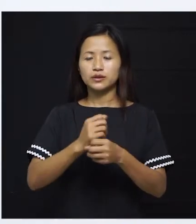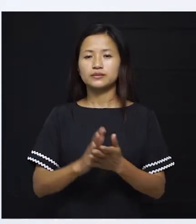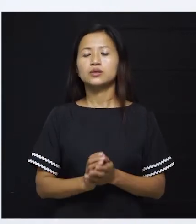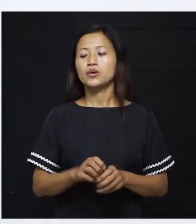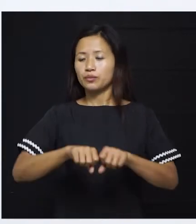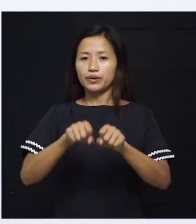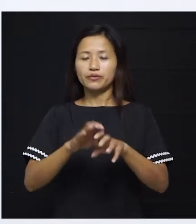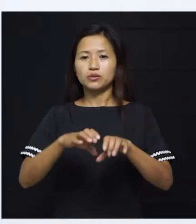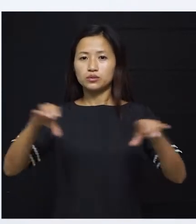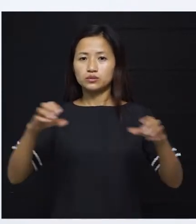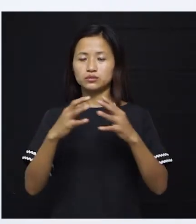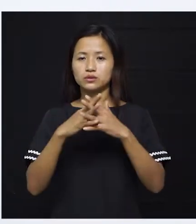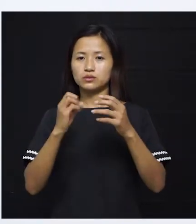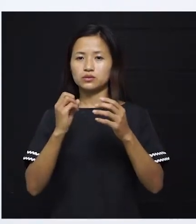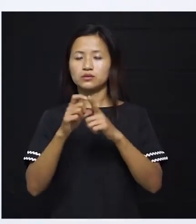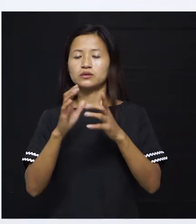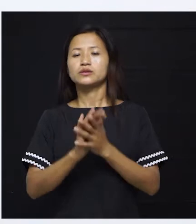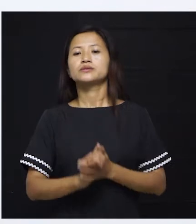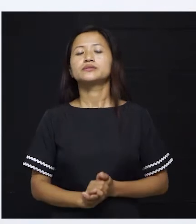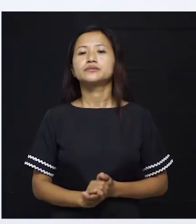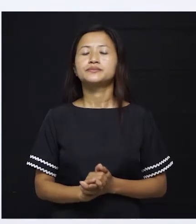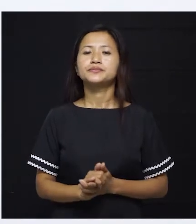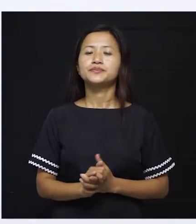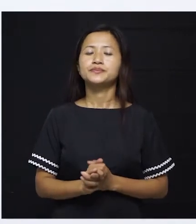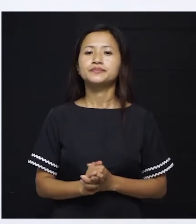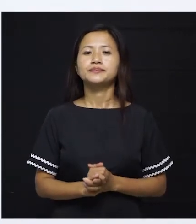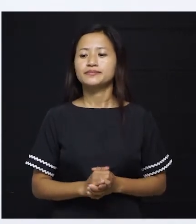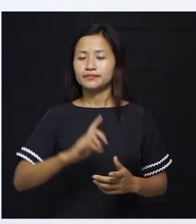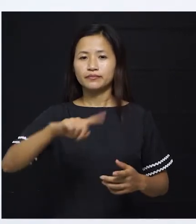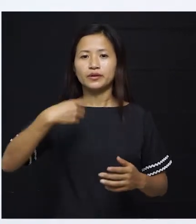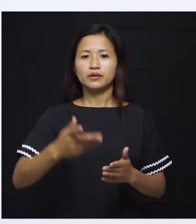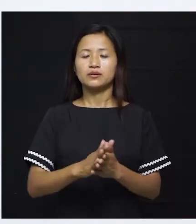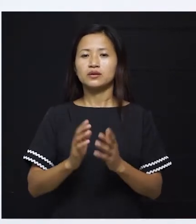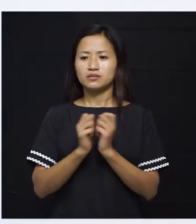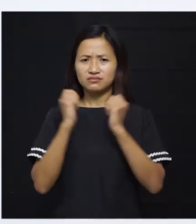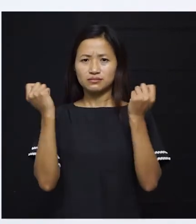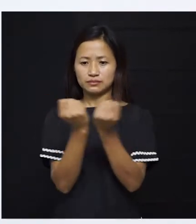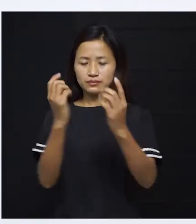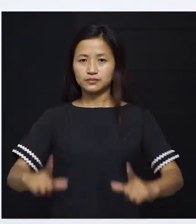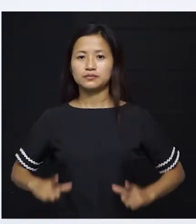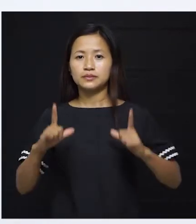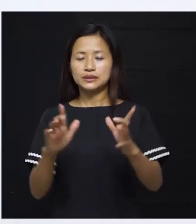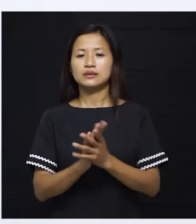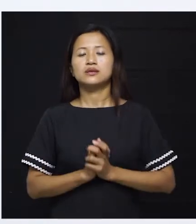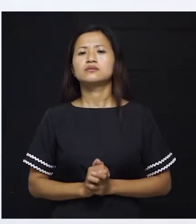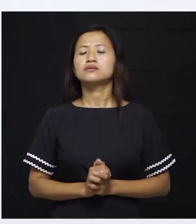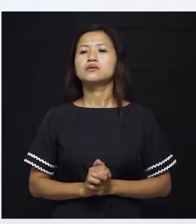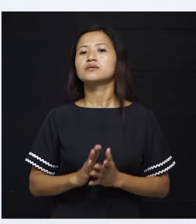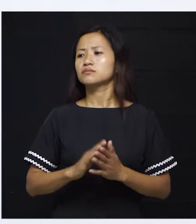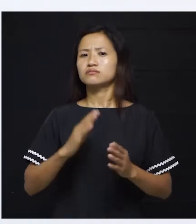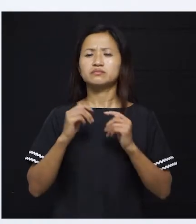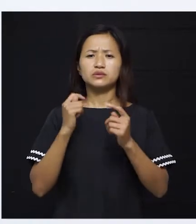wood and bamboos. Okay. Now next is the social life. The Nagas had a very good